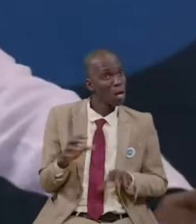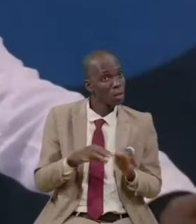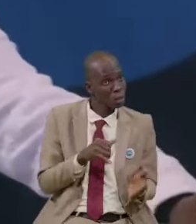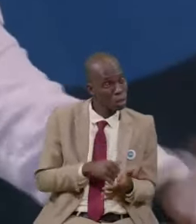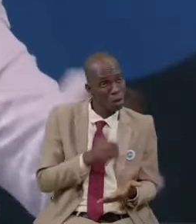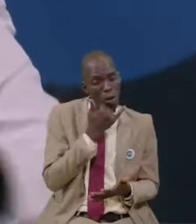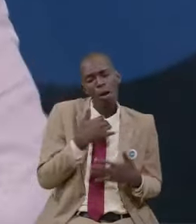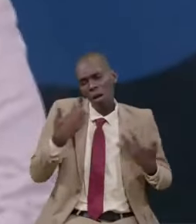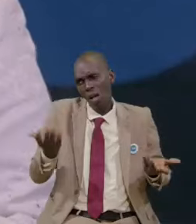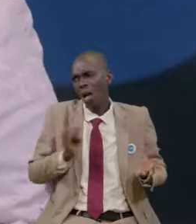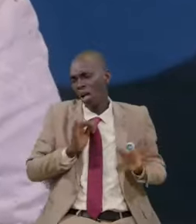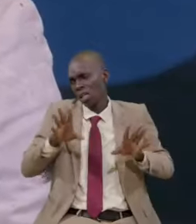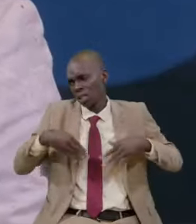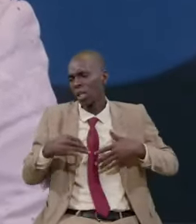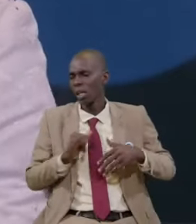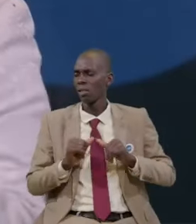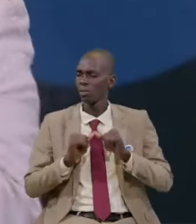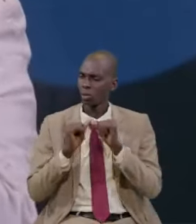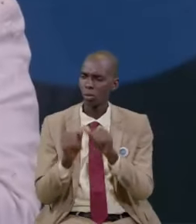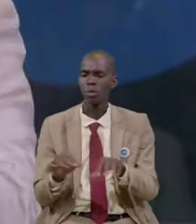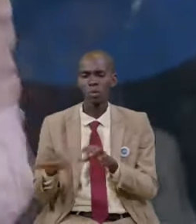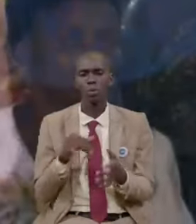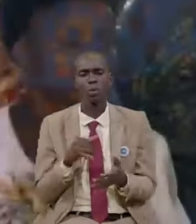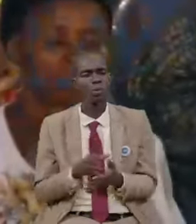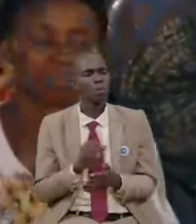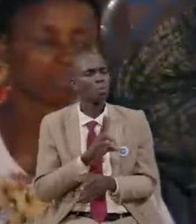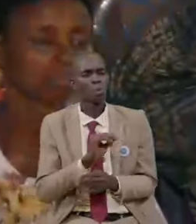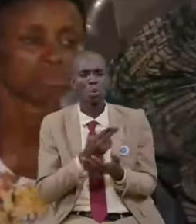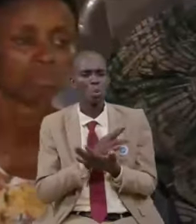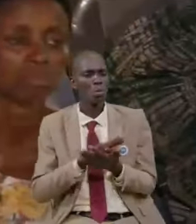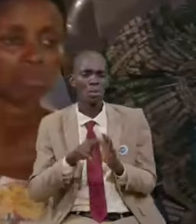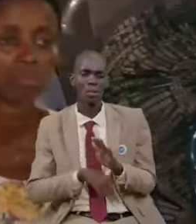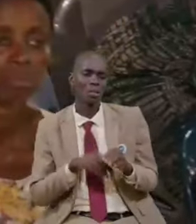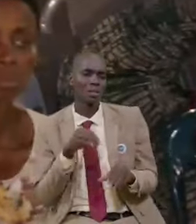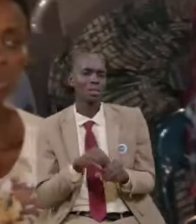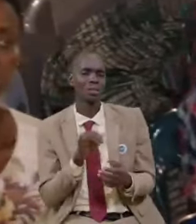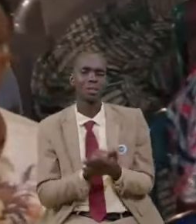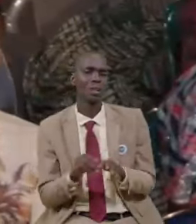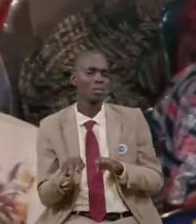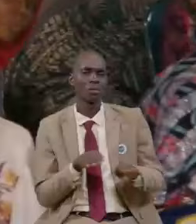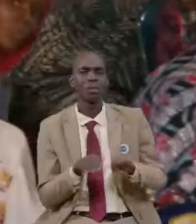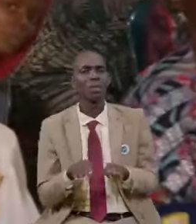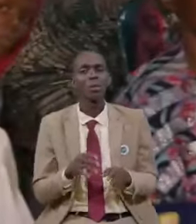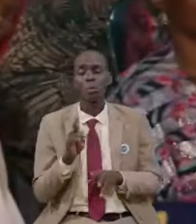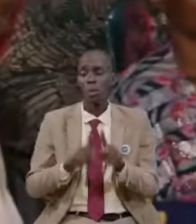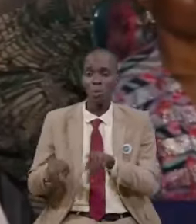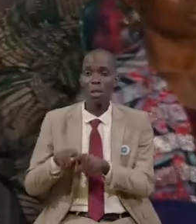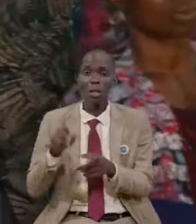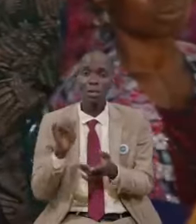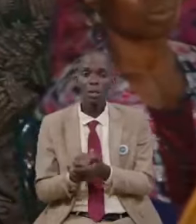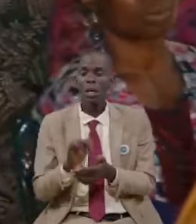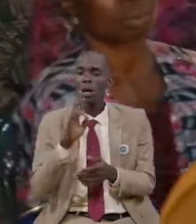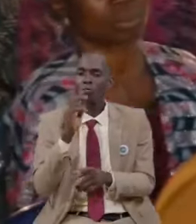become obstinate. There's no holiness there. Those people are just serving themselves. They are not serving the